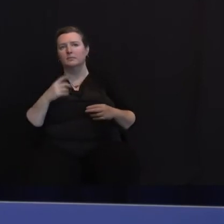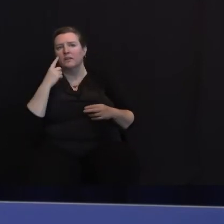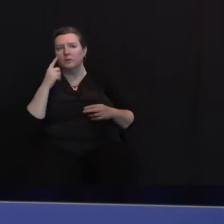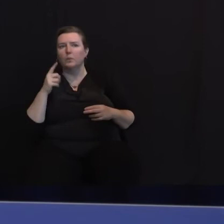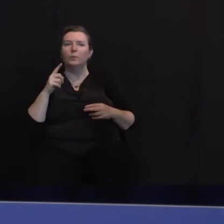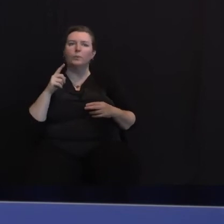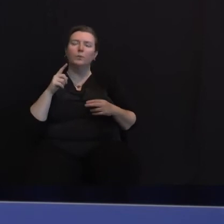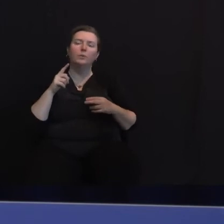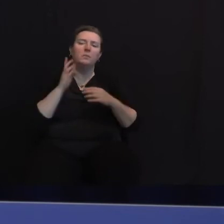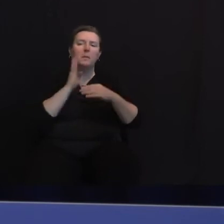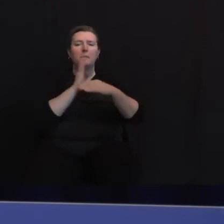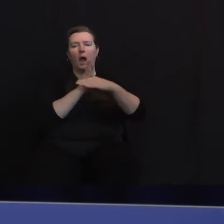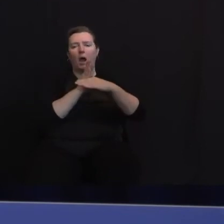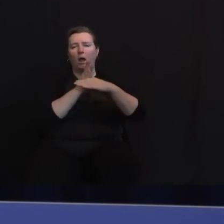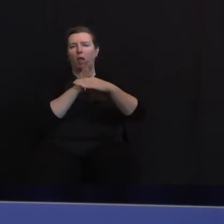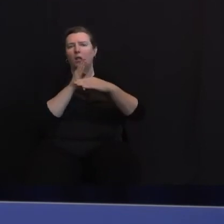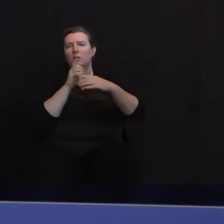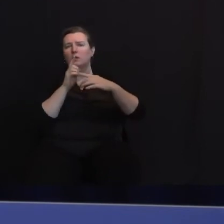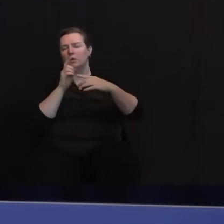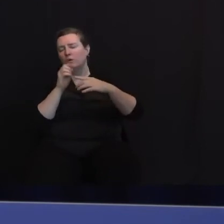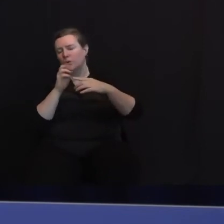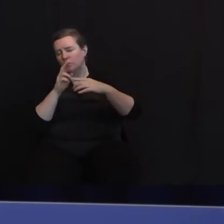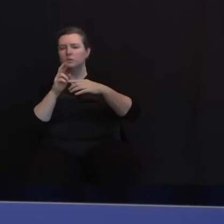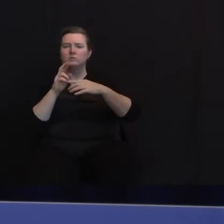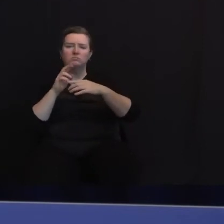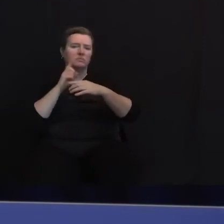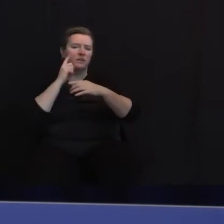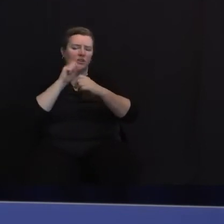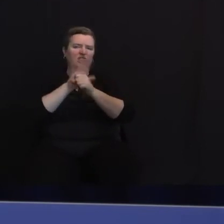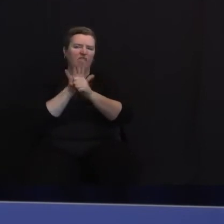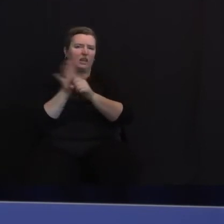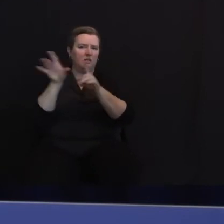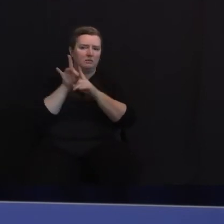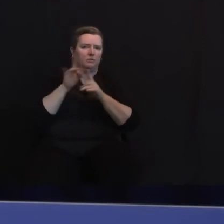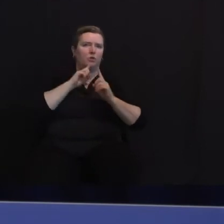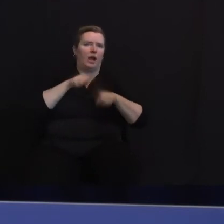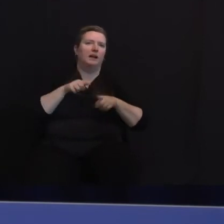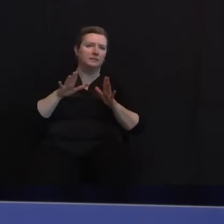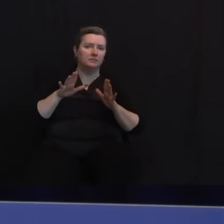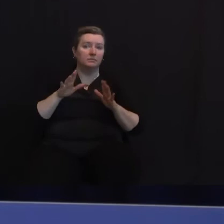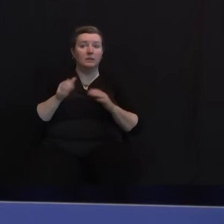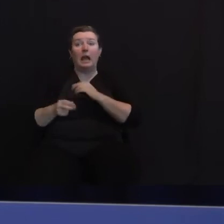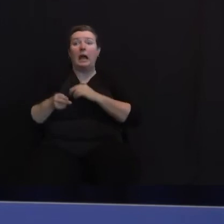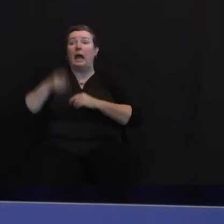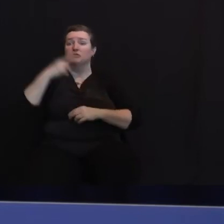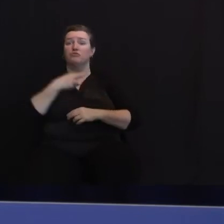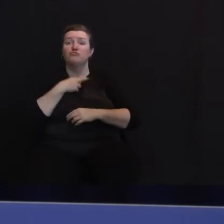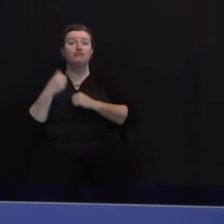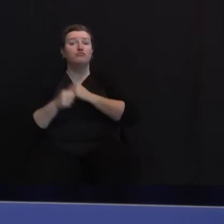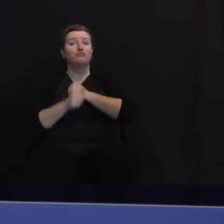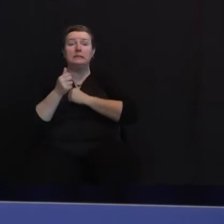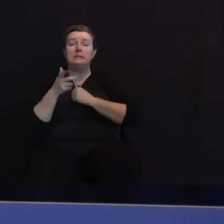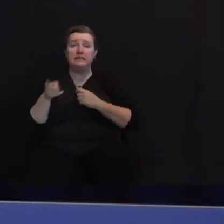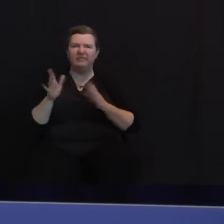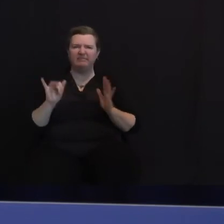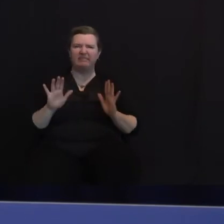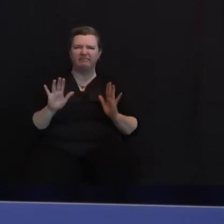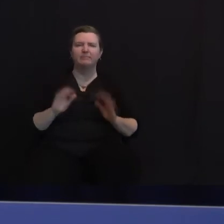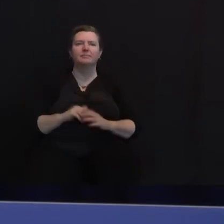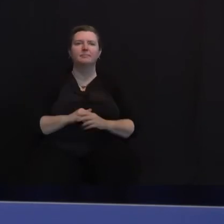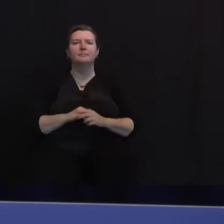pediatric patients who are at high risk for progressing to severe COVID-19 illness, such as individuals